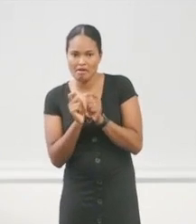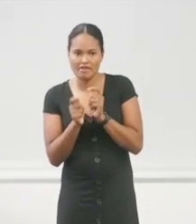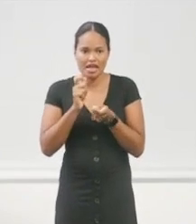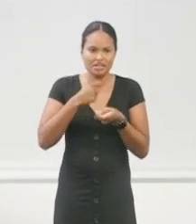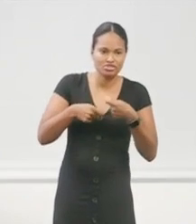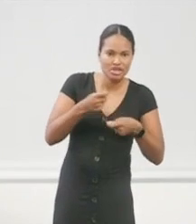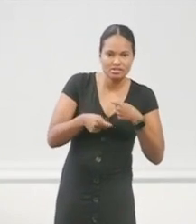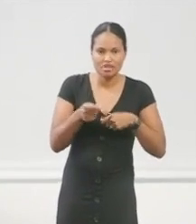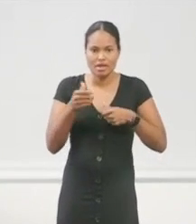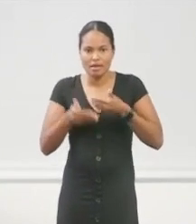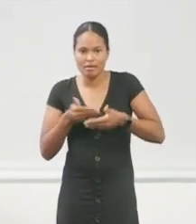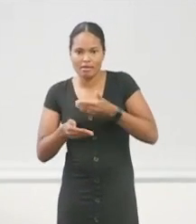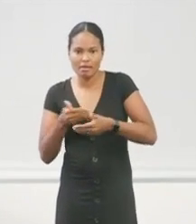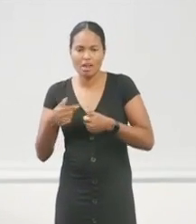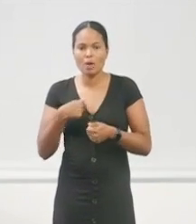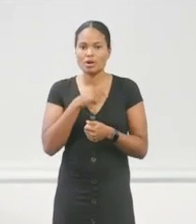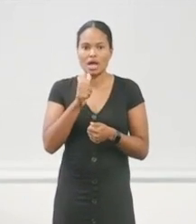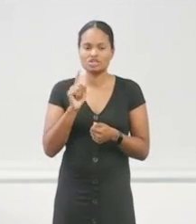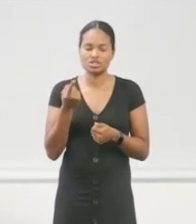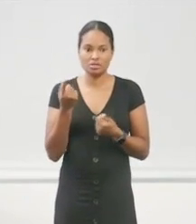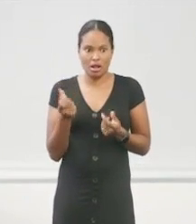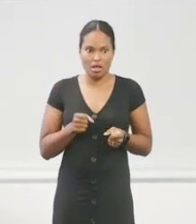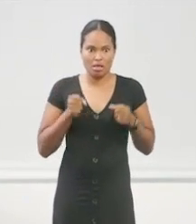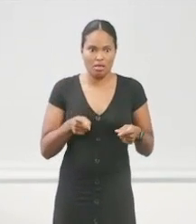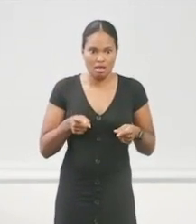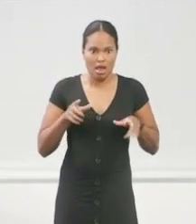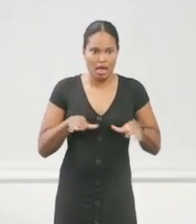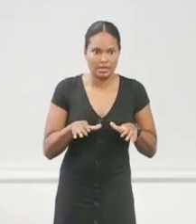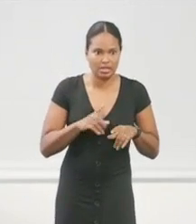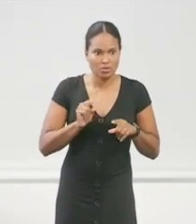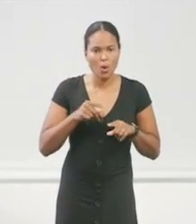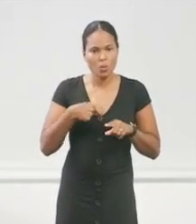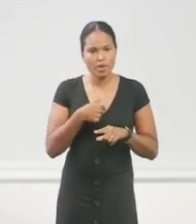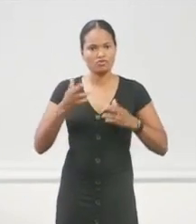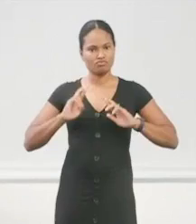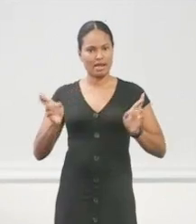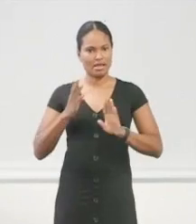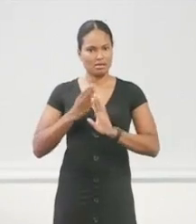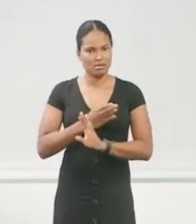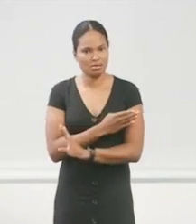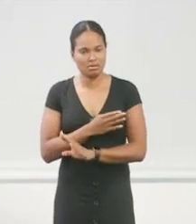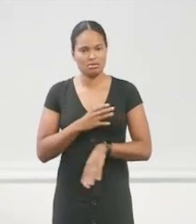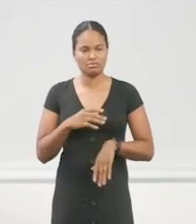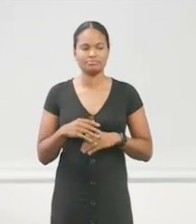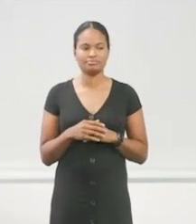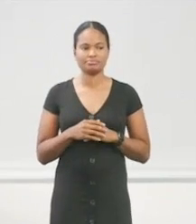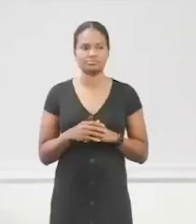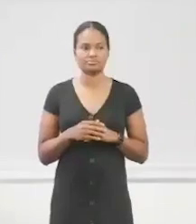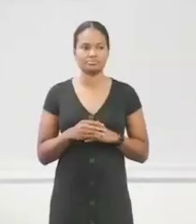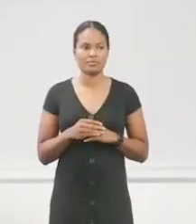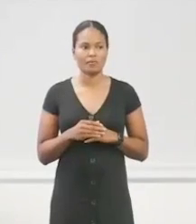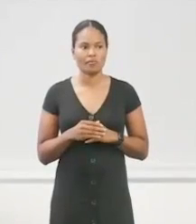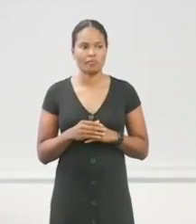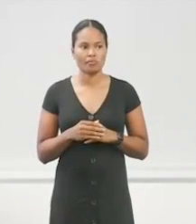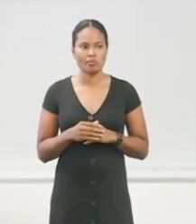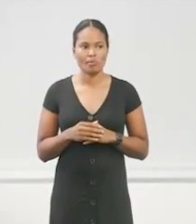of creating a plan, to Tad's point, but not revising and modifying the plan as we continue to do the work that we do. And as